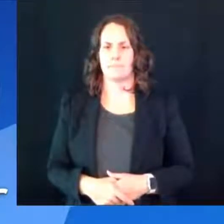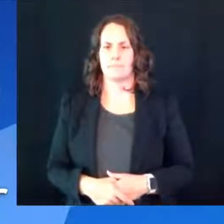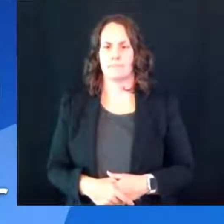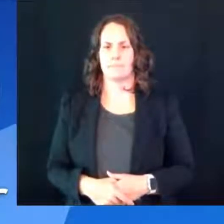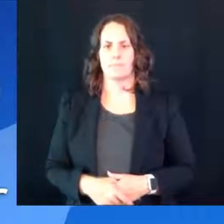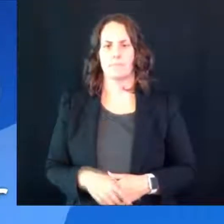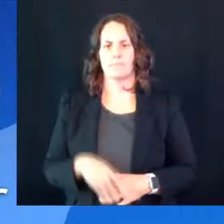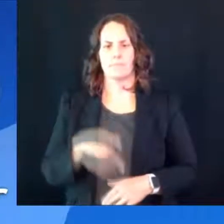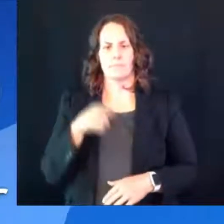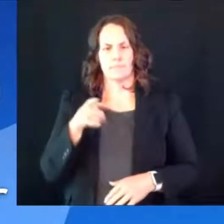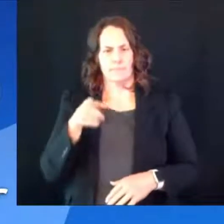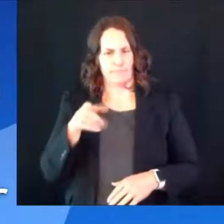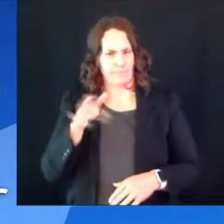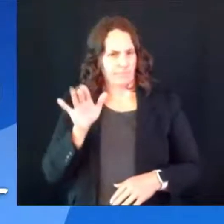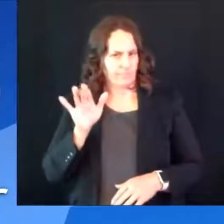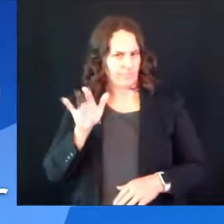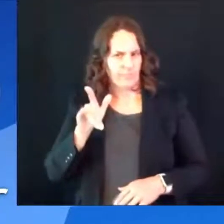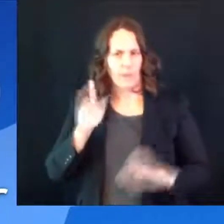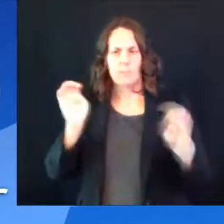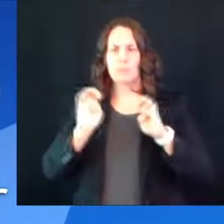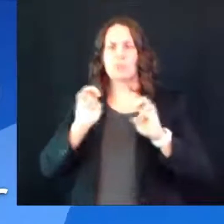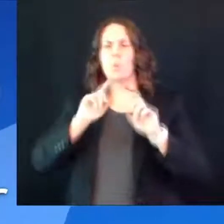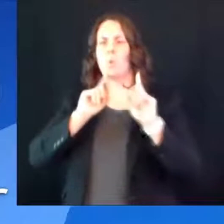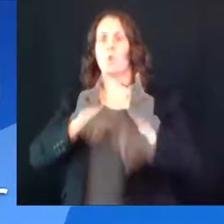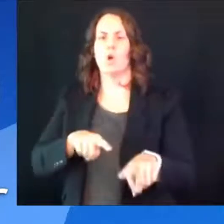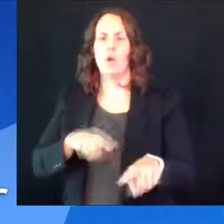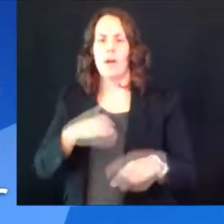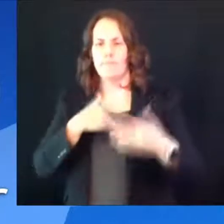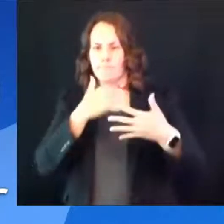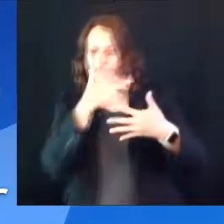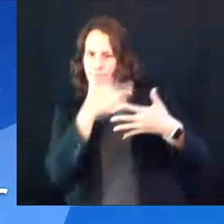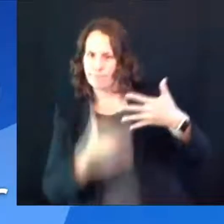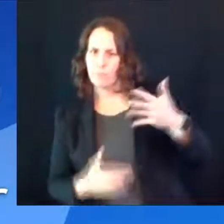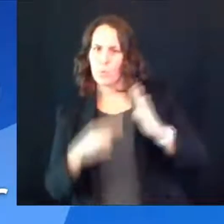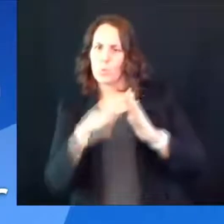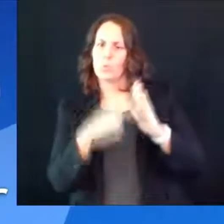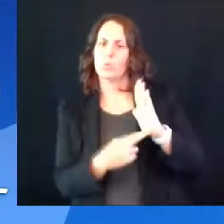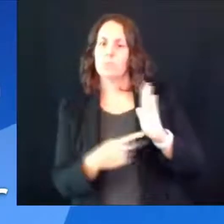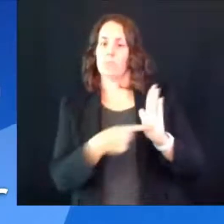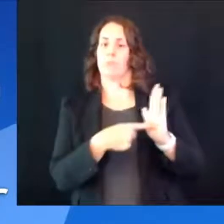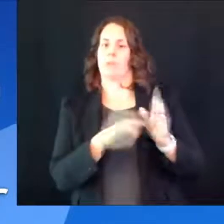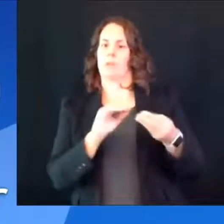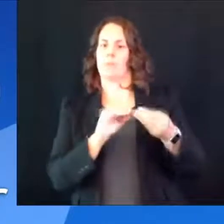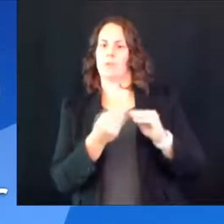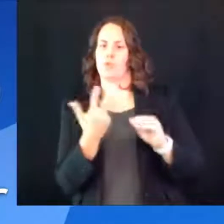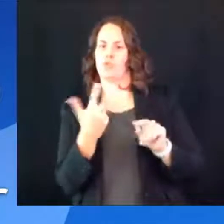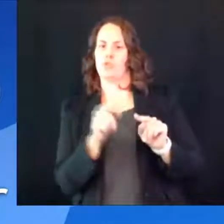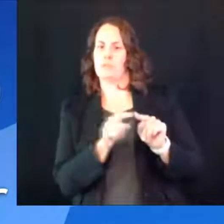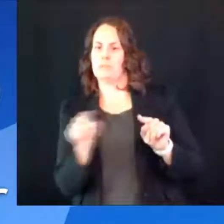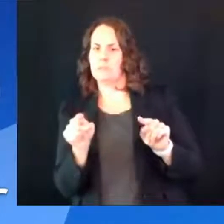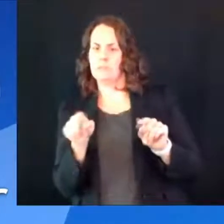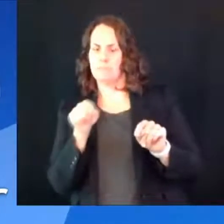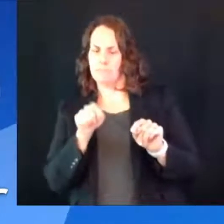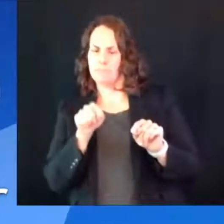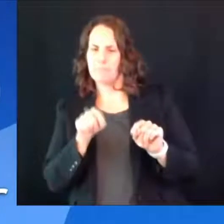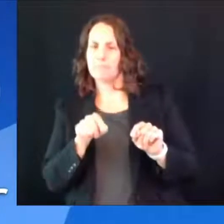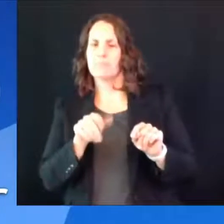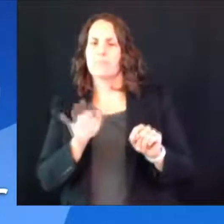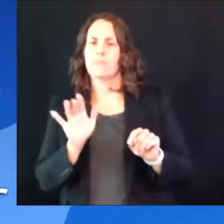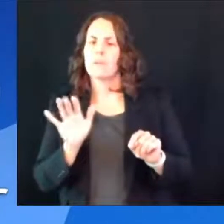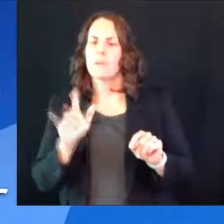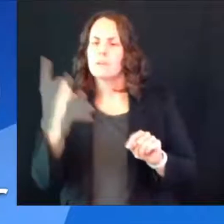civil forfeiture under section 252.25. Could somebody explain what kind of